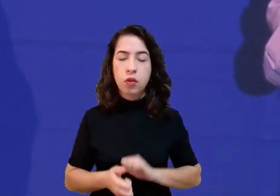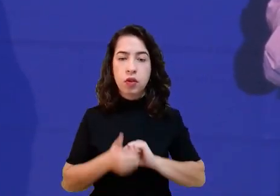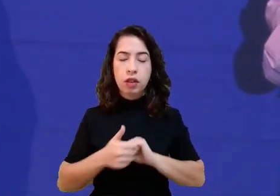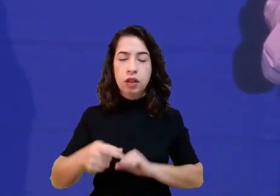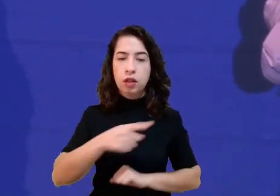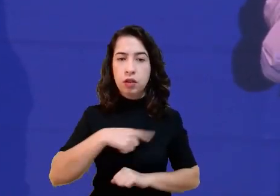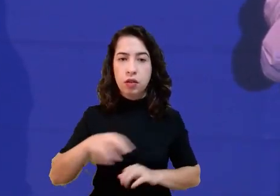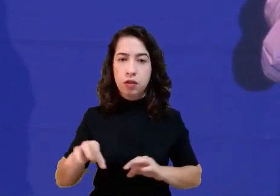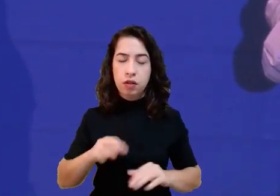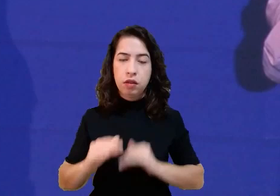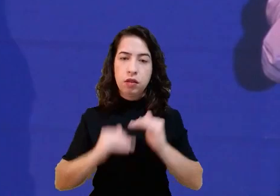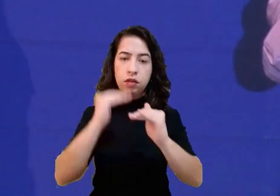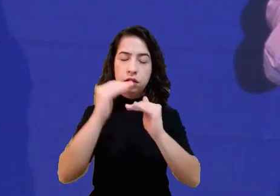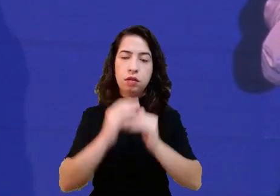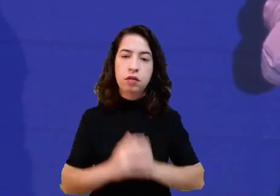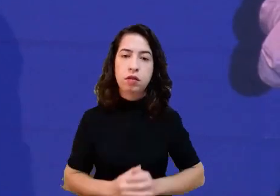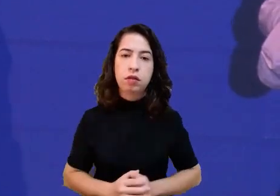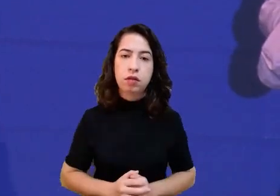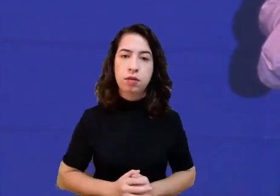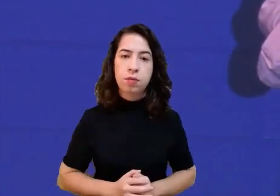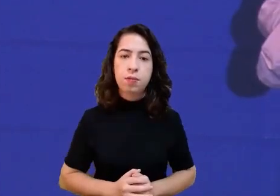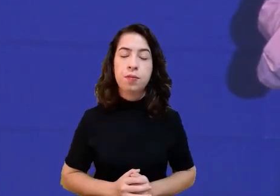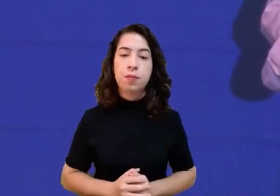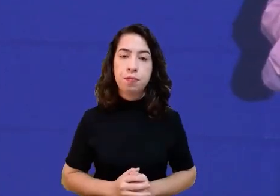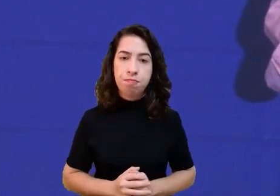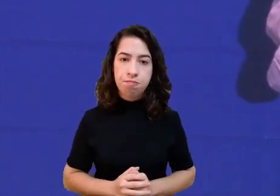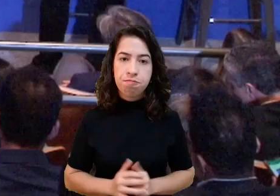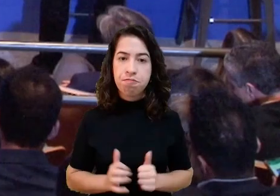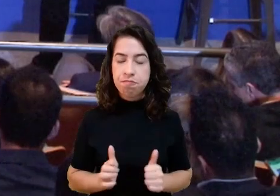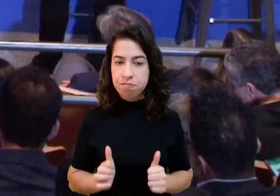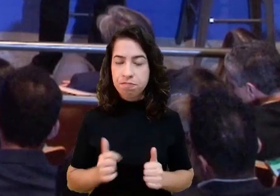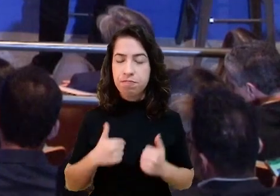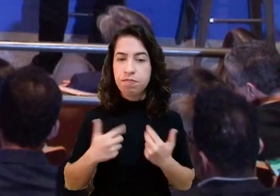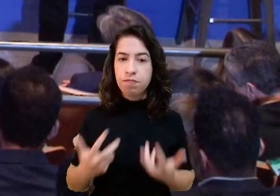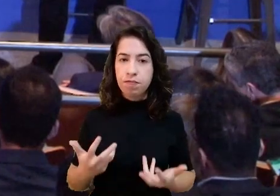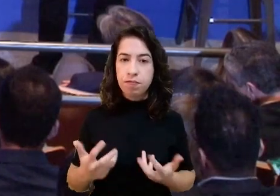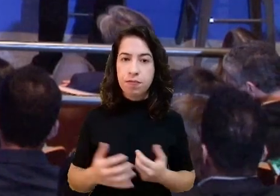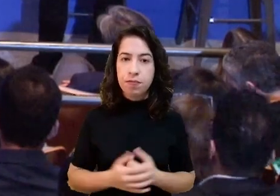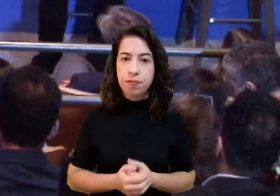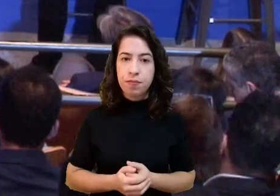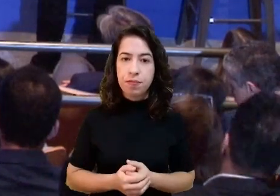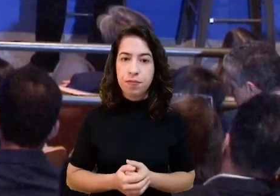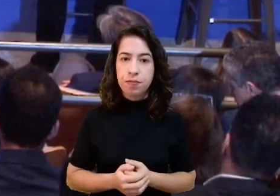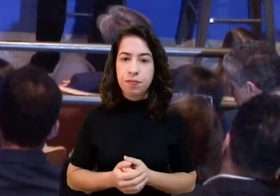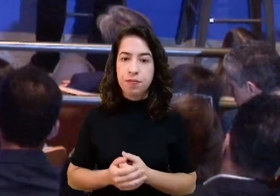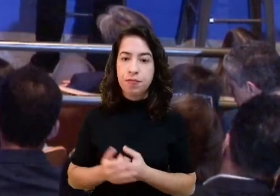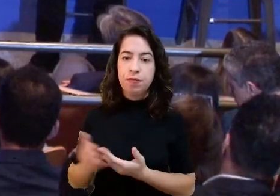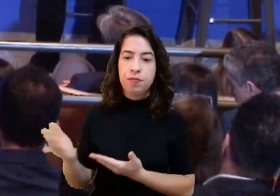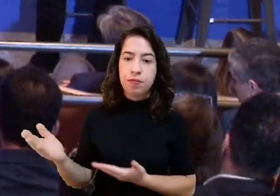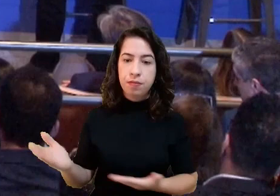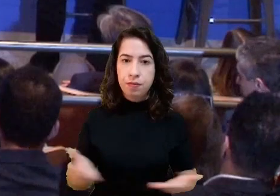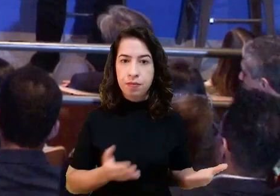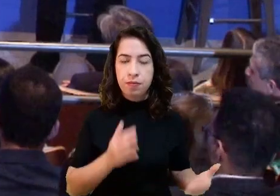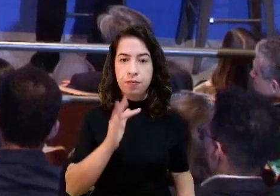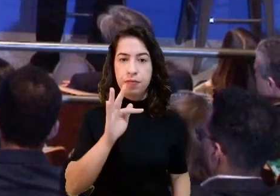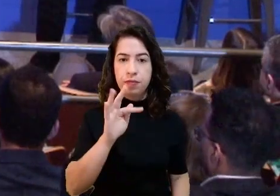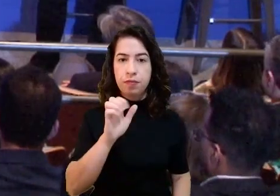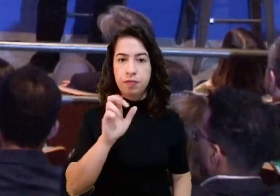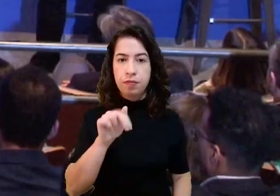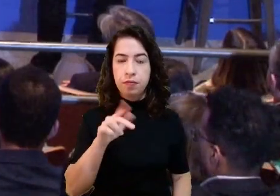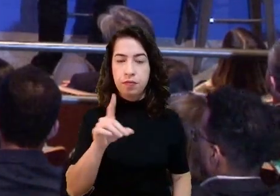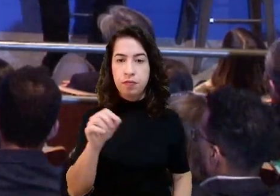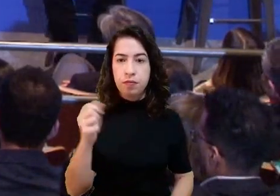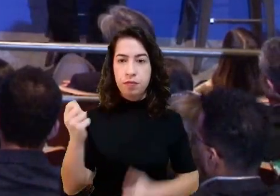the development. So that's it. I would like to call